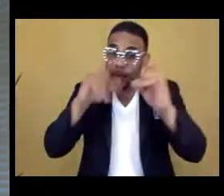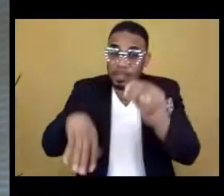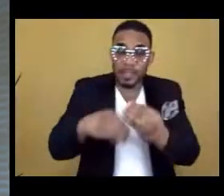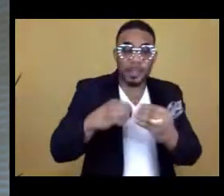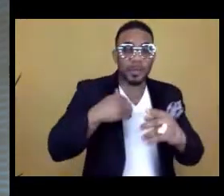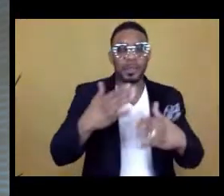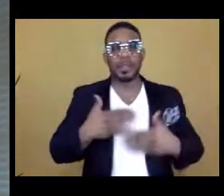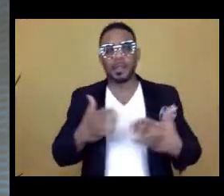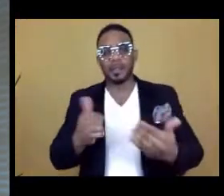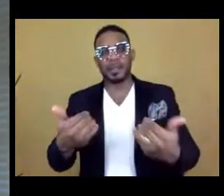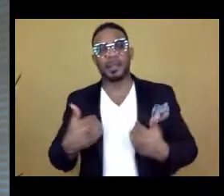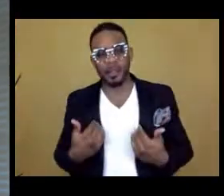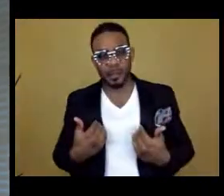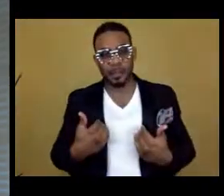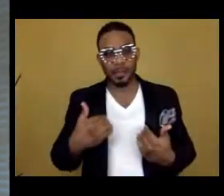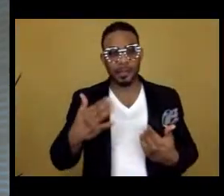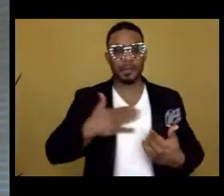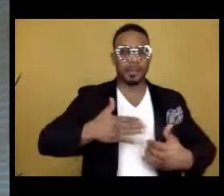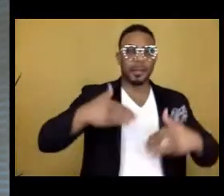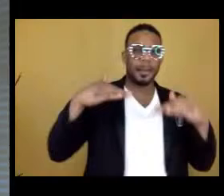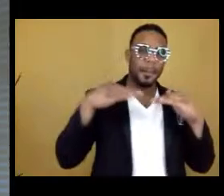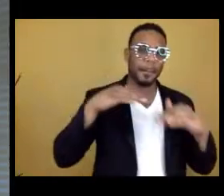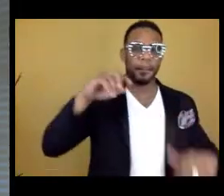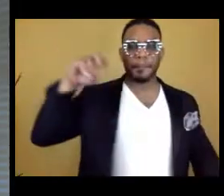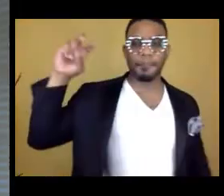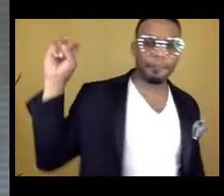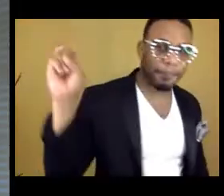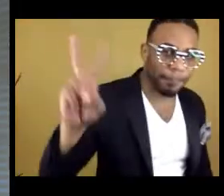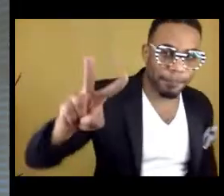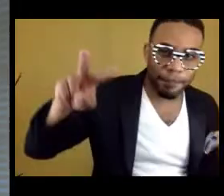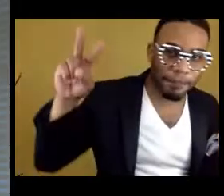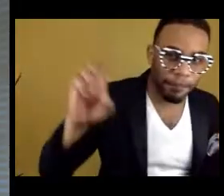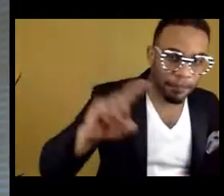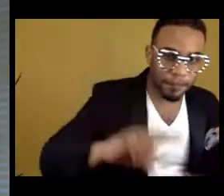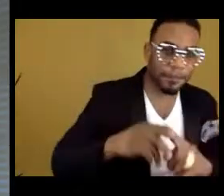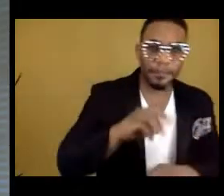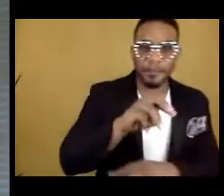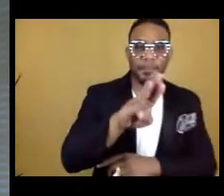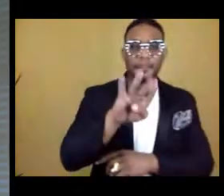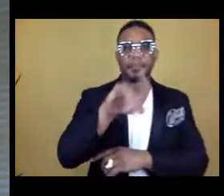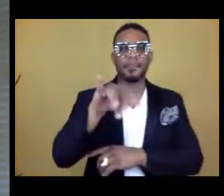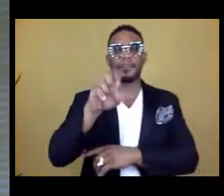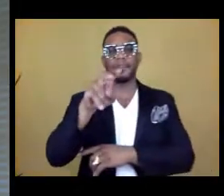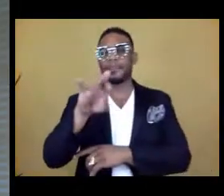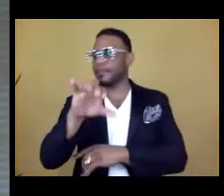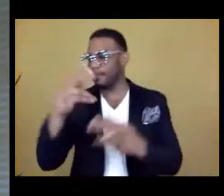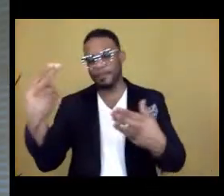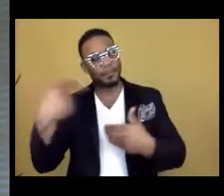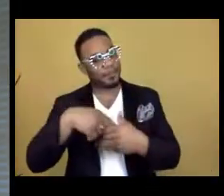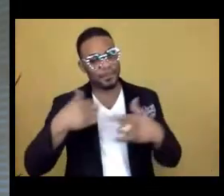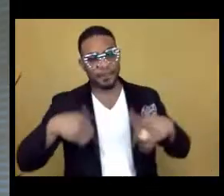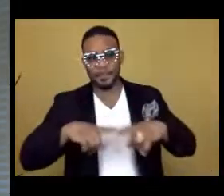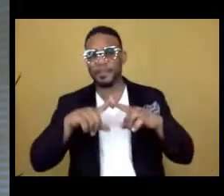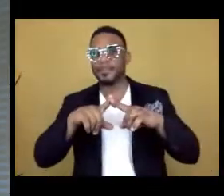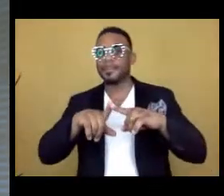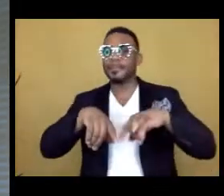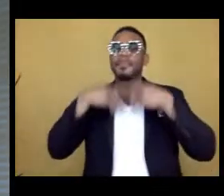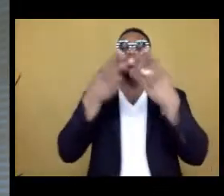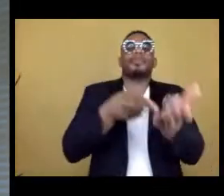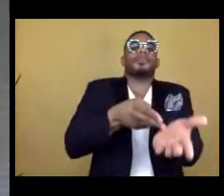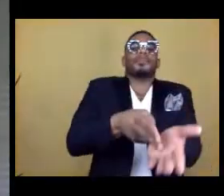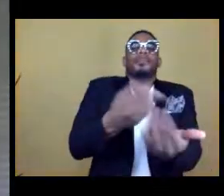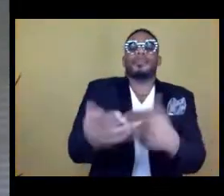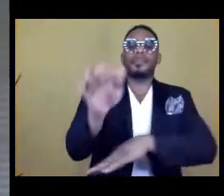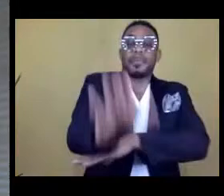so happy to have my fellow Rattler friend, Mr. Billy Sanders, join us as we tell the truth this